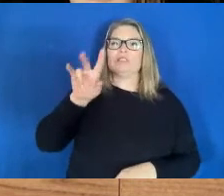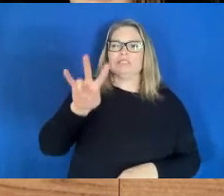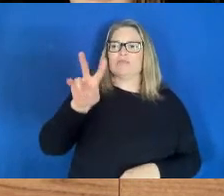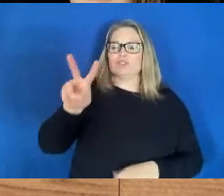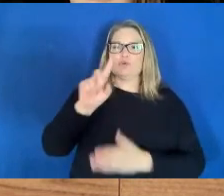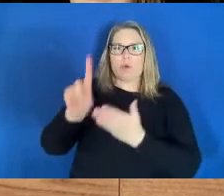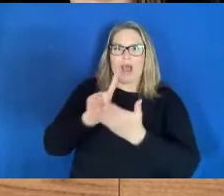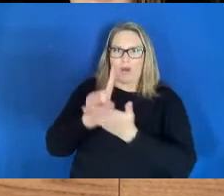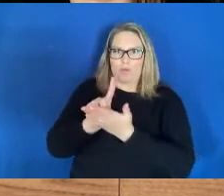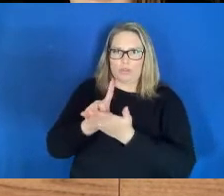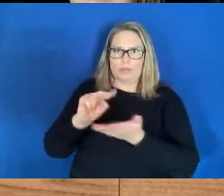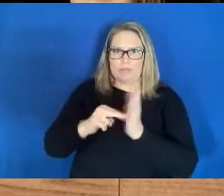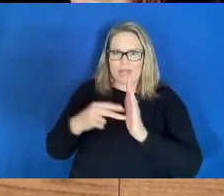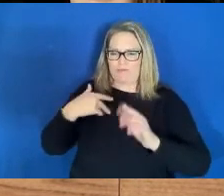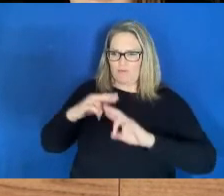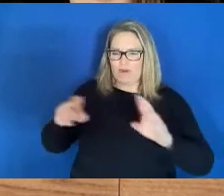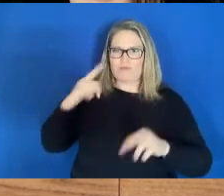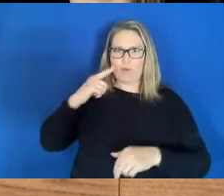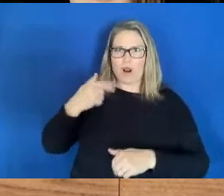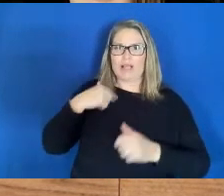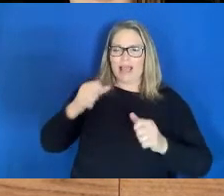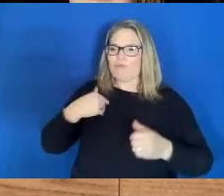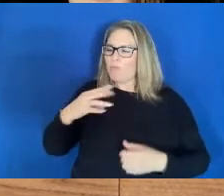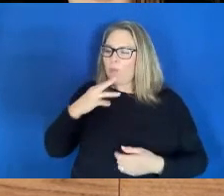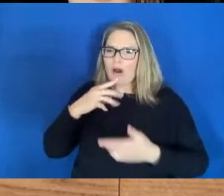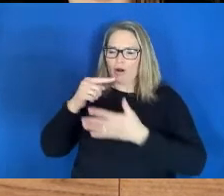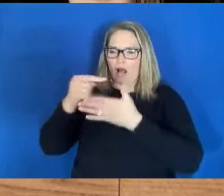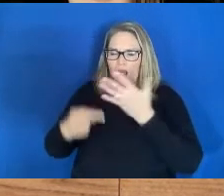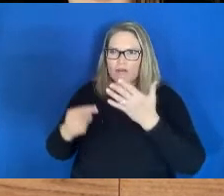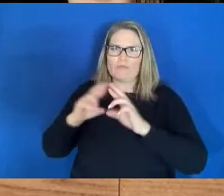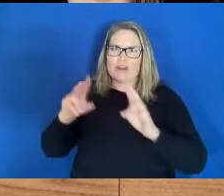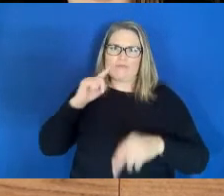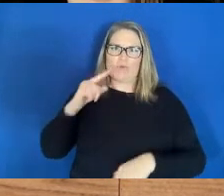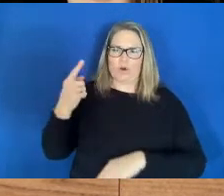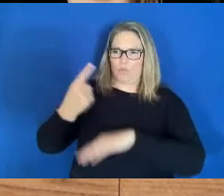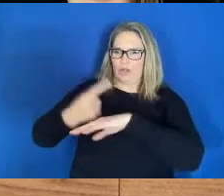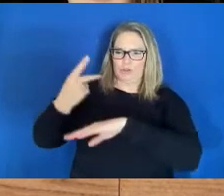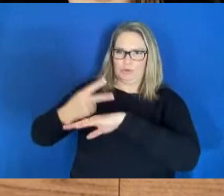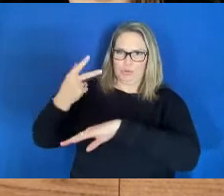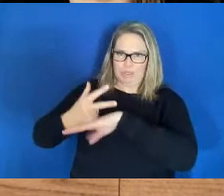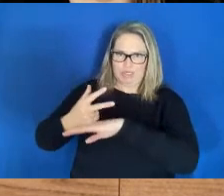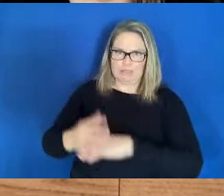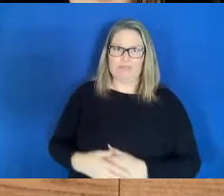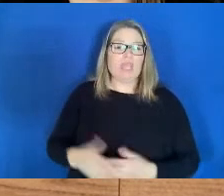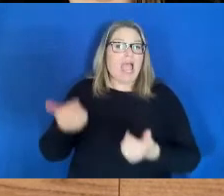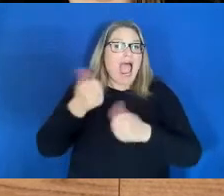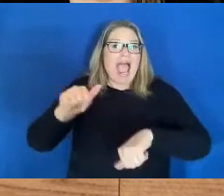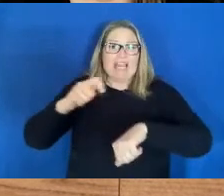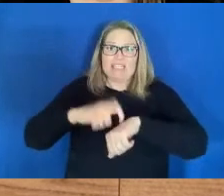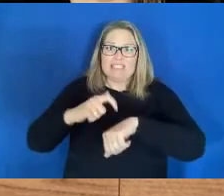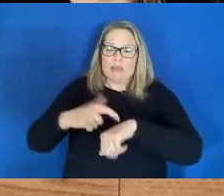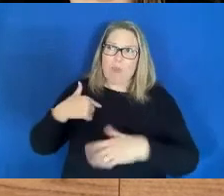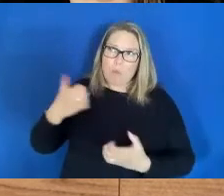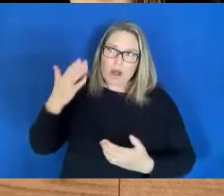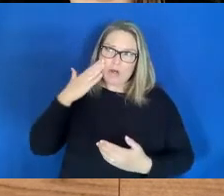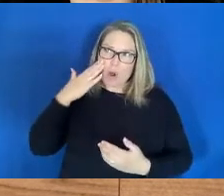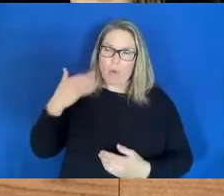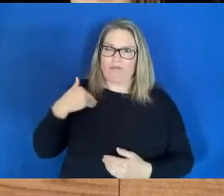hours. Residents can report ice jams and localized flooding at any time by calling